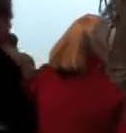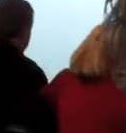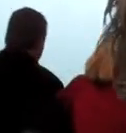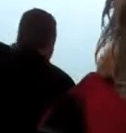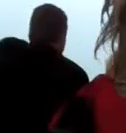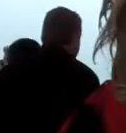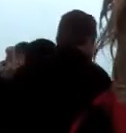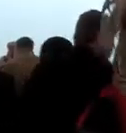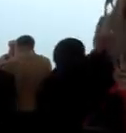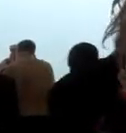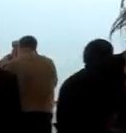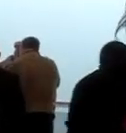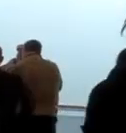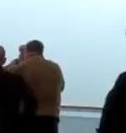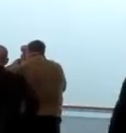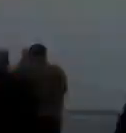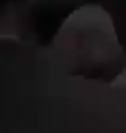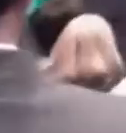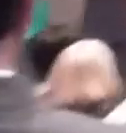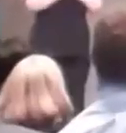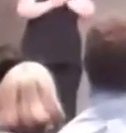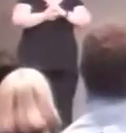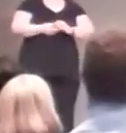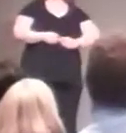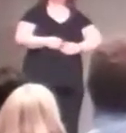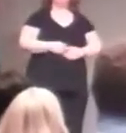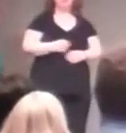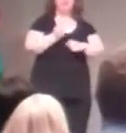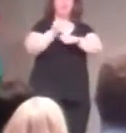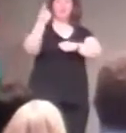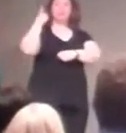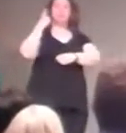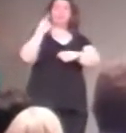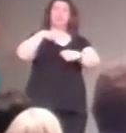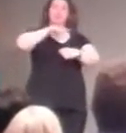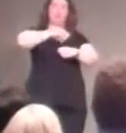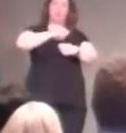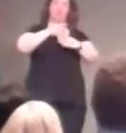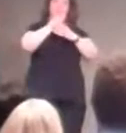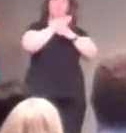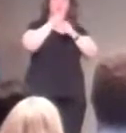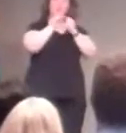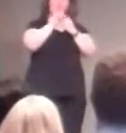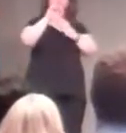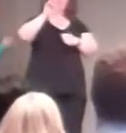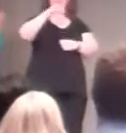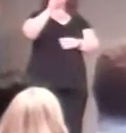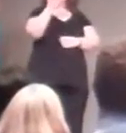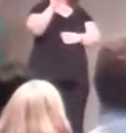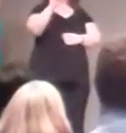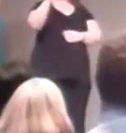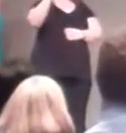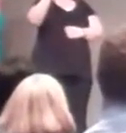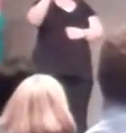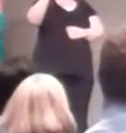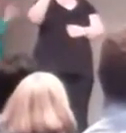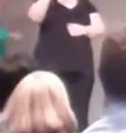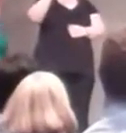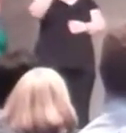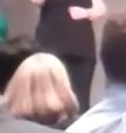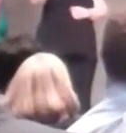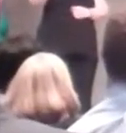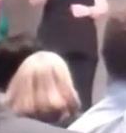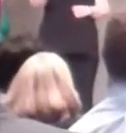of Stowe related to that in the future. We partnered with John A. Schutze and Associates for the financing of sanitary